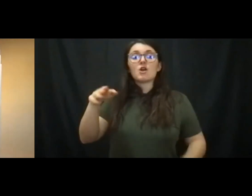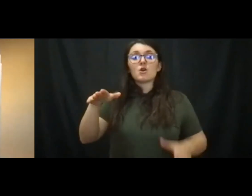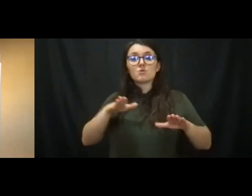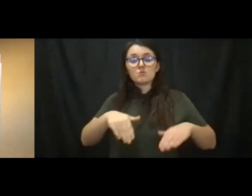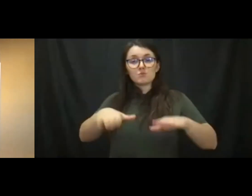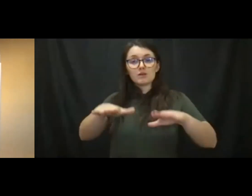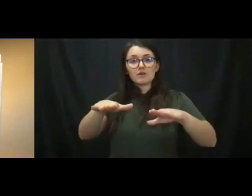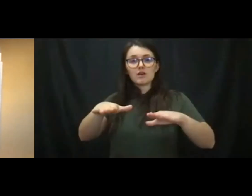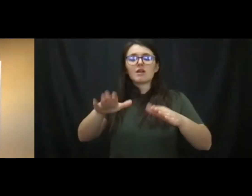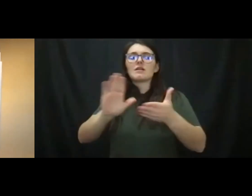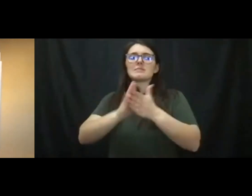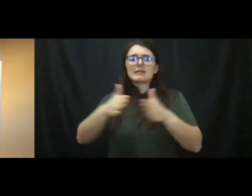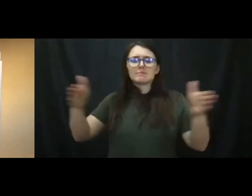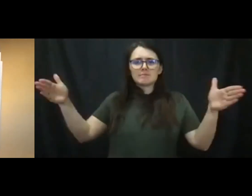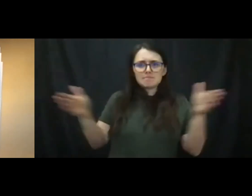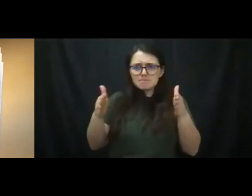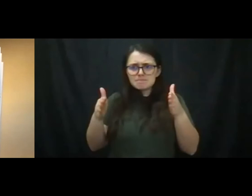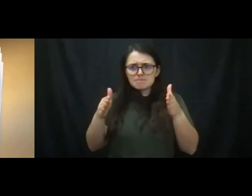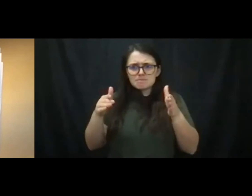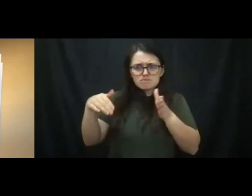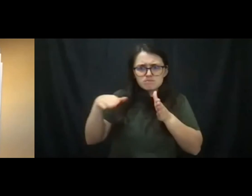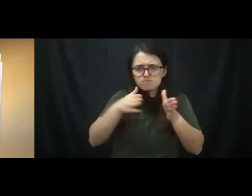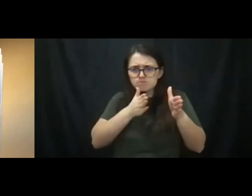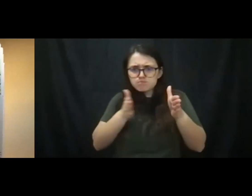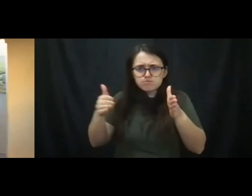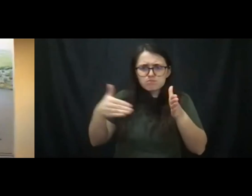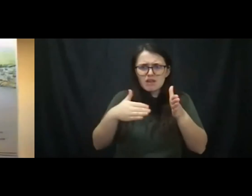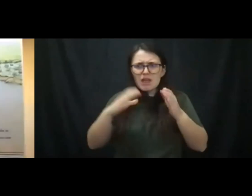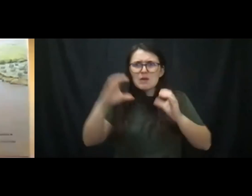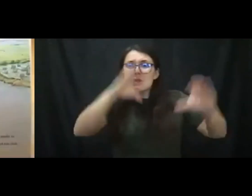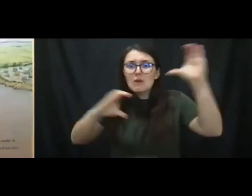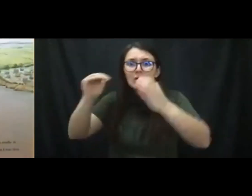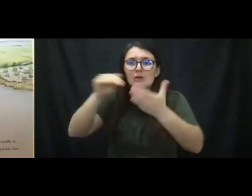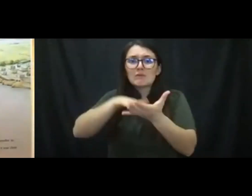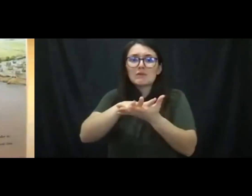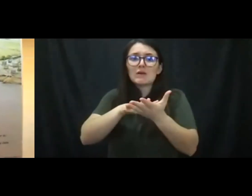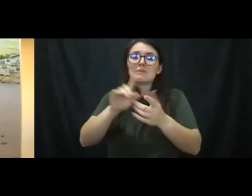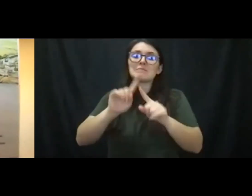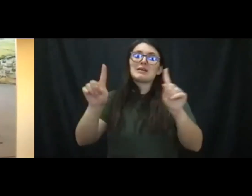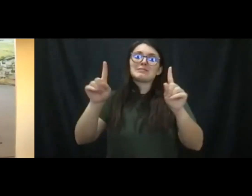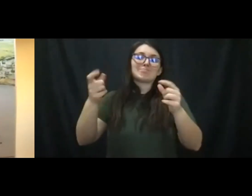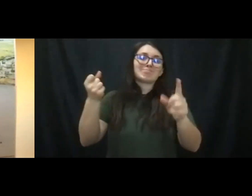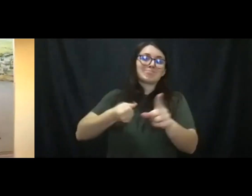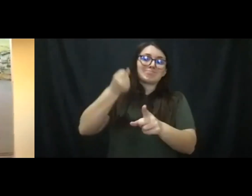traveled upstream. He was looking for the ocean, but it was clear Humphrey was lost.